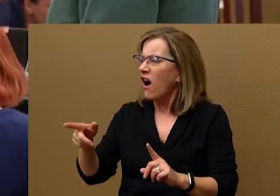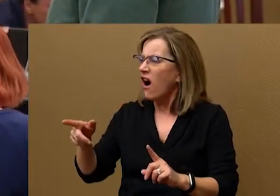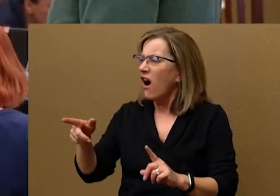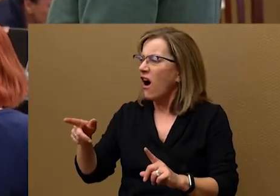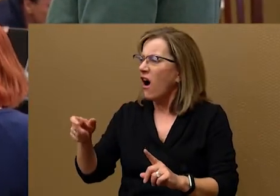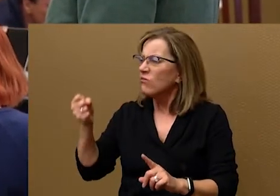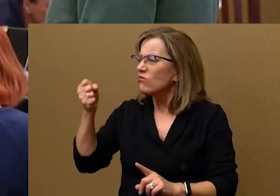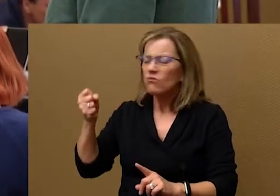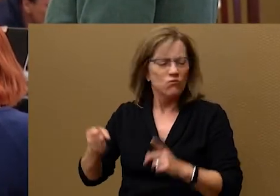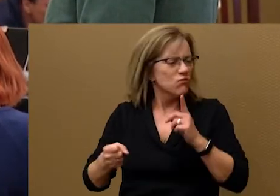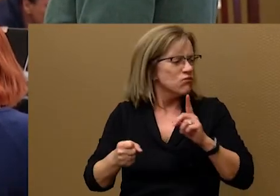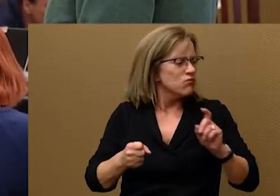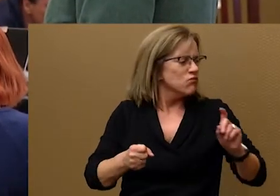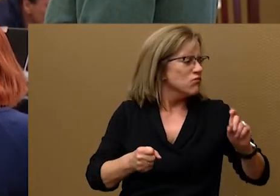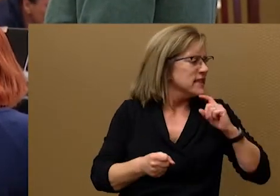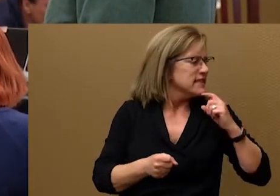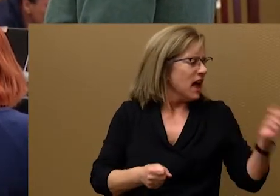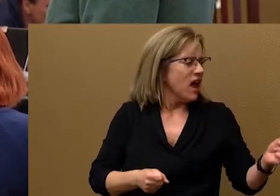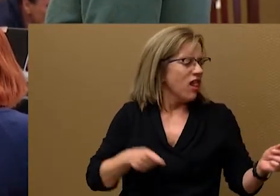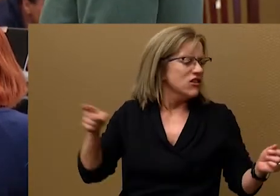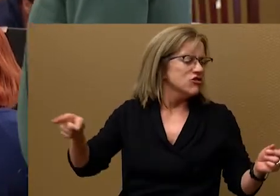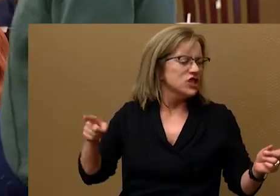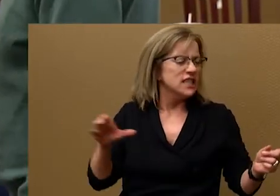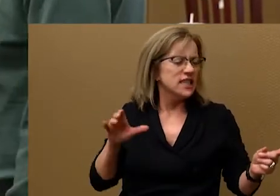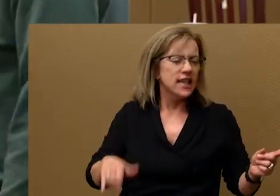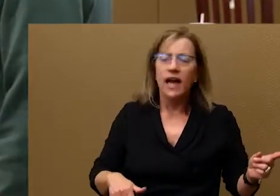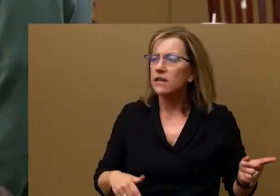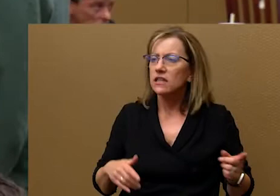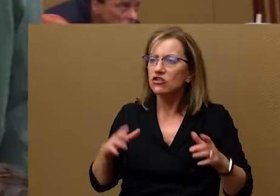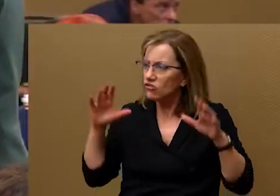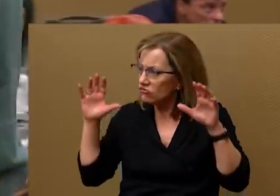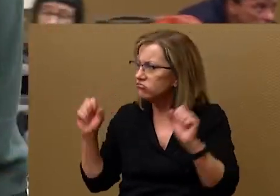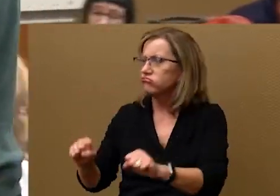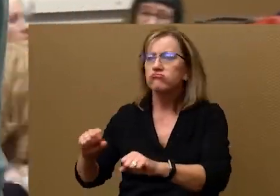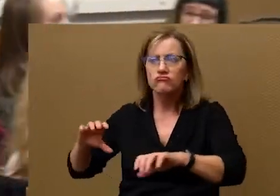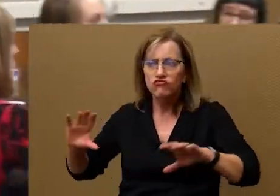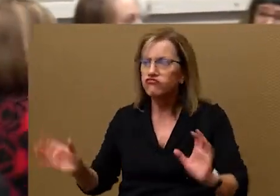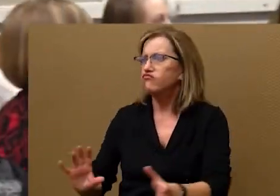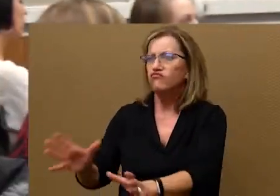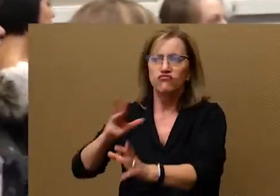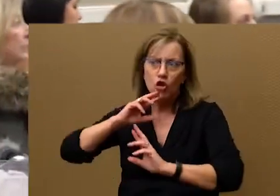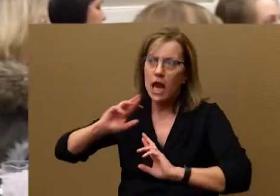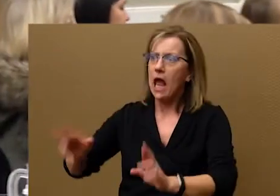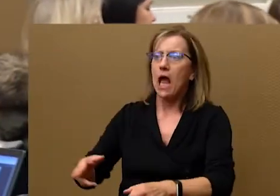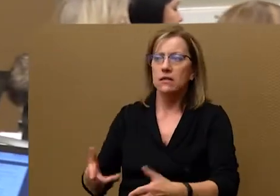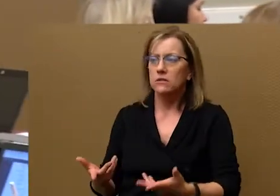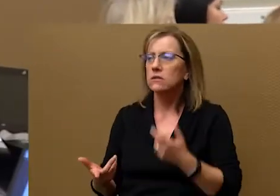to turn around and go tattle or something instead of pushing.